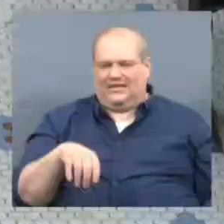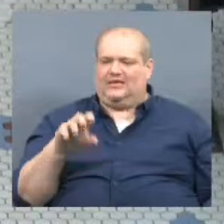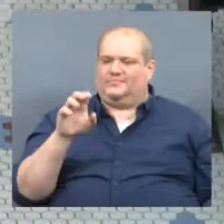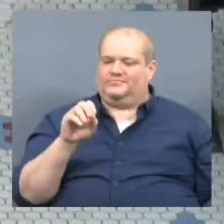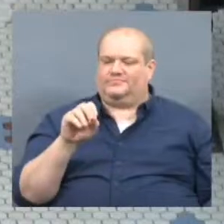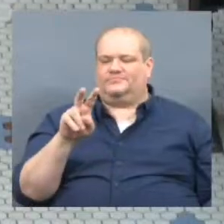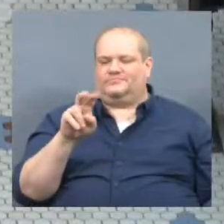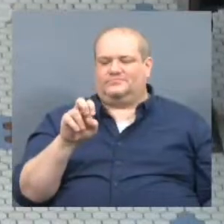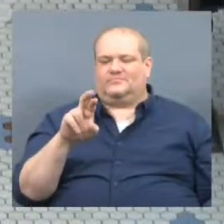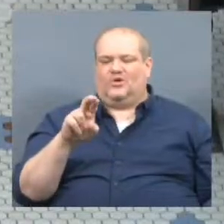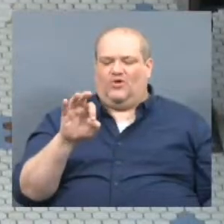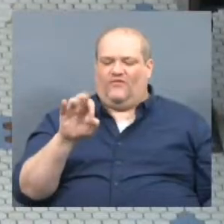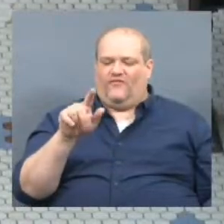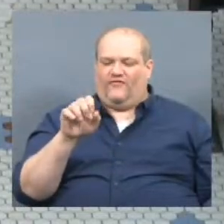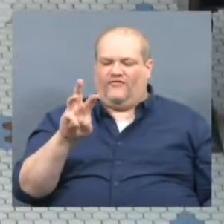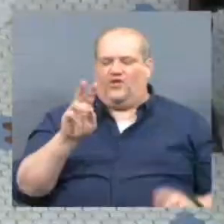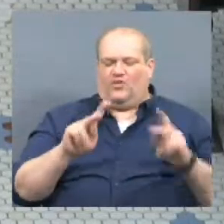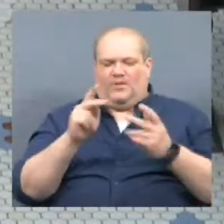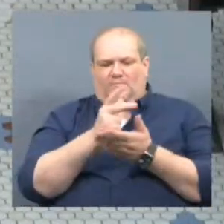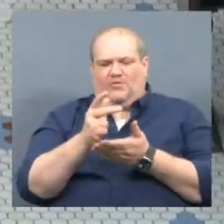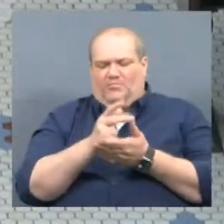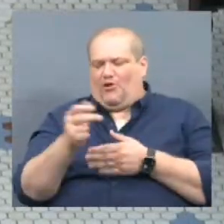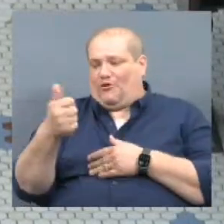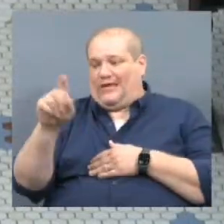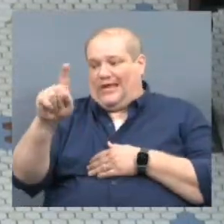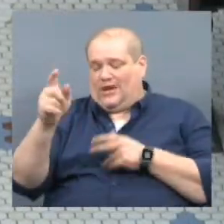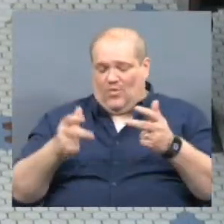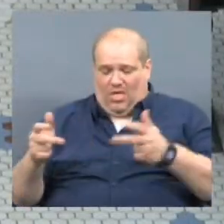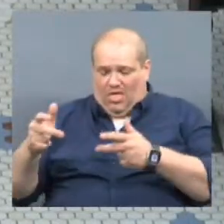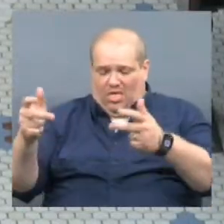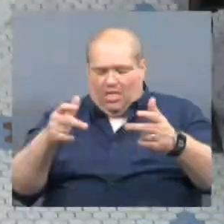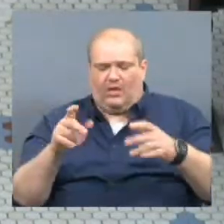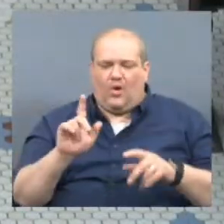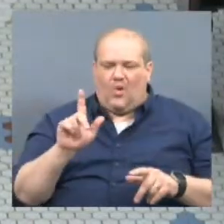the people parking anywhere and everywhere when